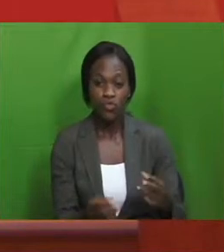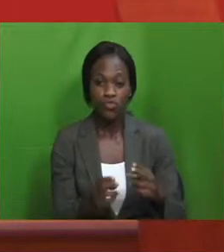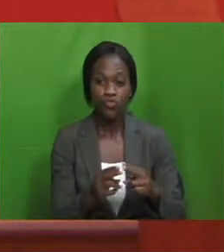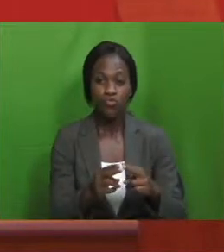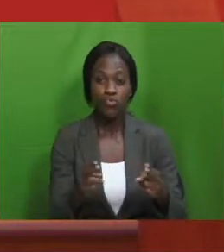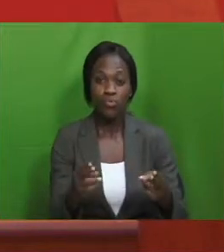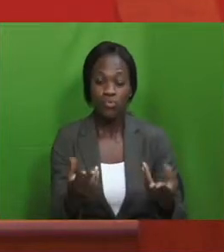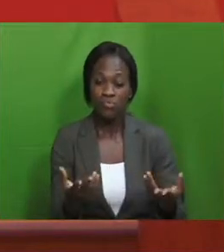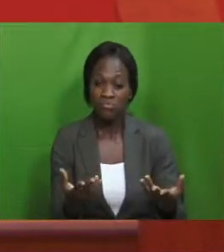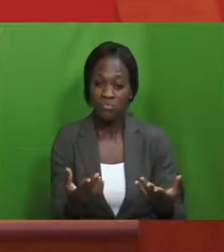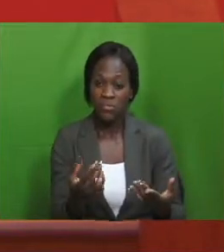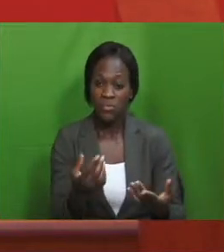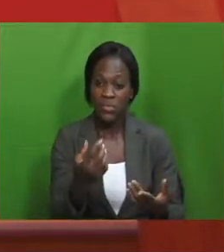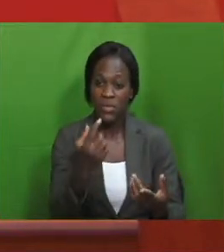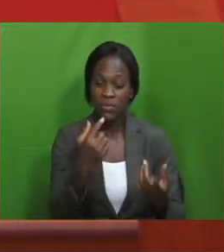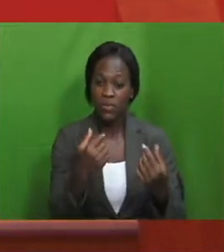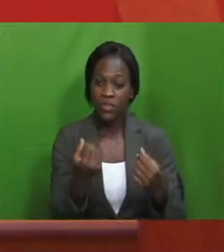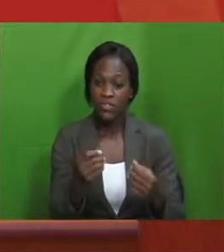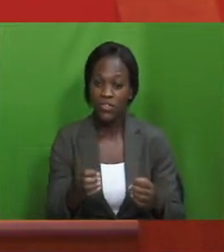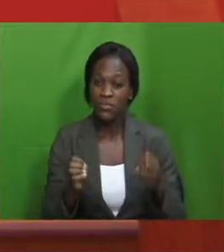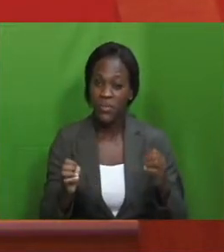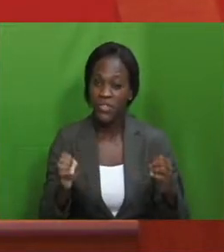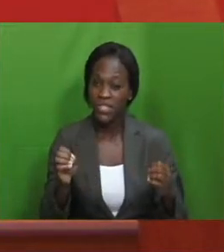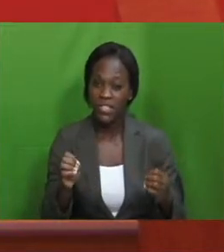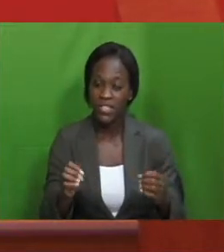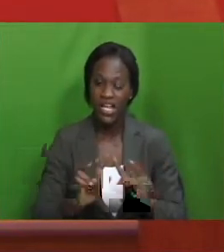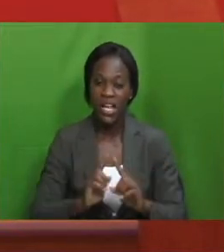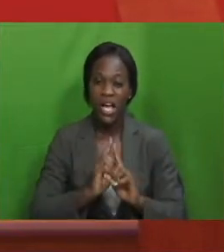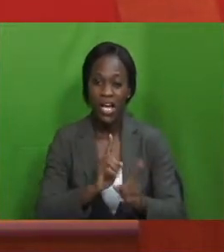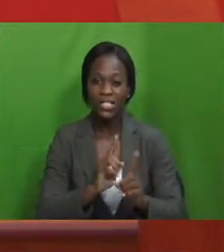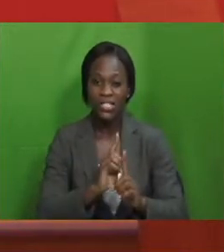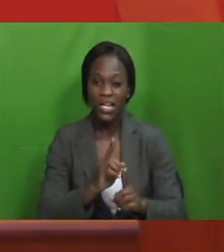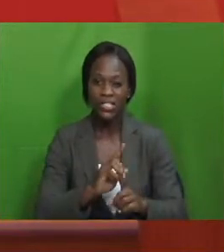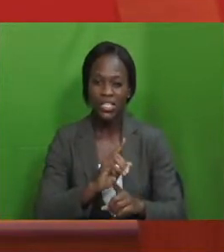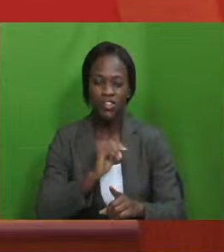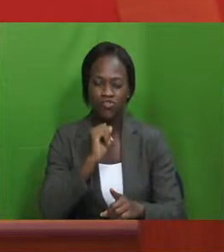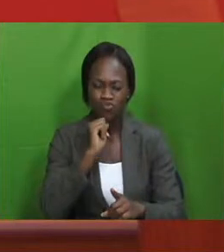not published, and the votes